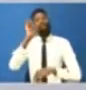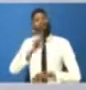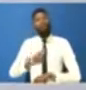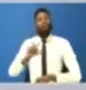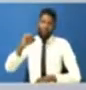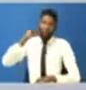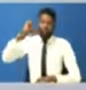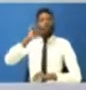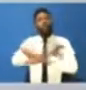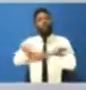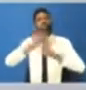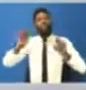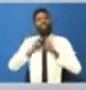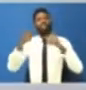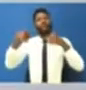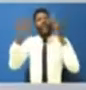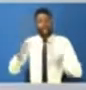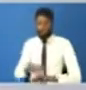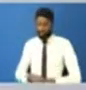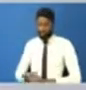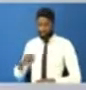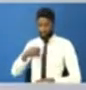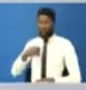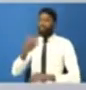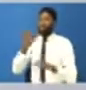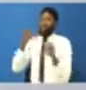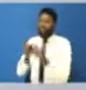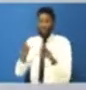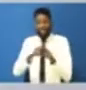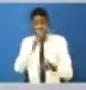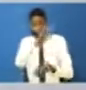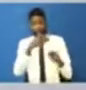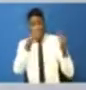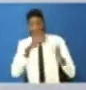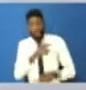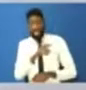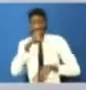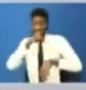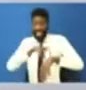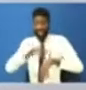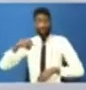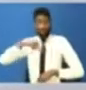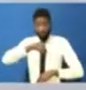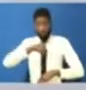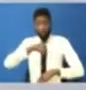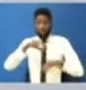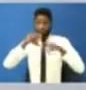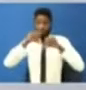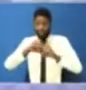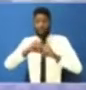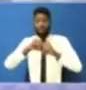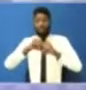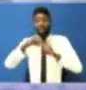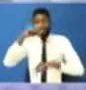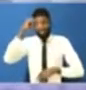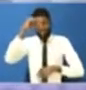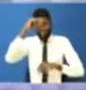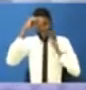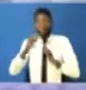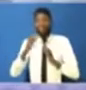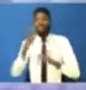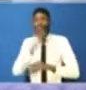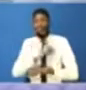not enmity. And I want to assure even my opponent that once we get into office, some of the ideas he has, because he's a good manager, and this